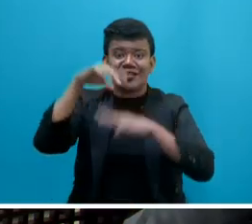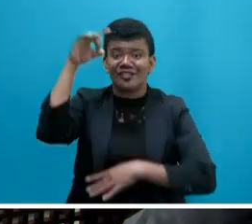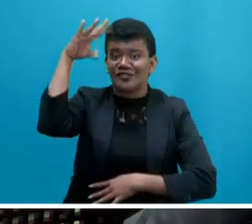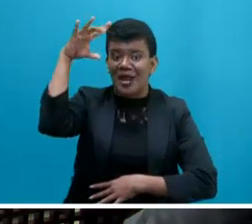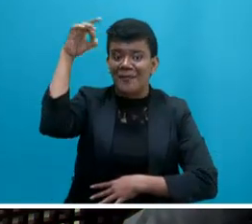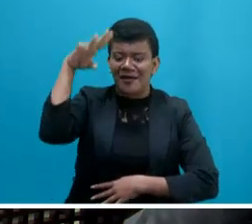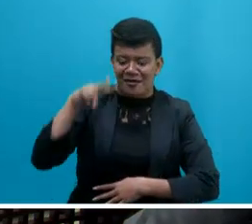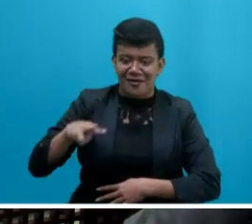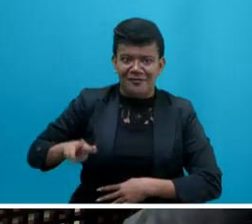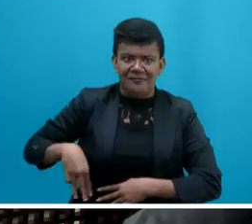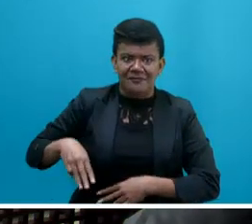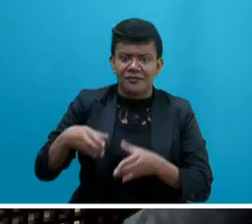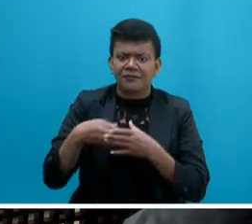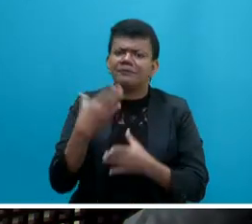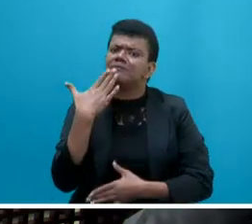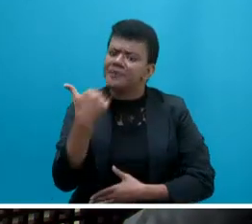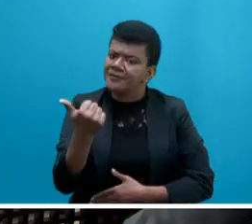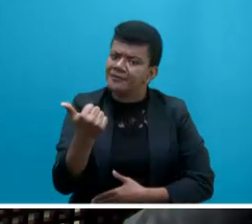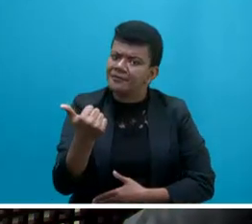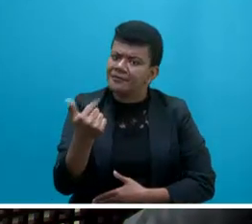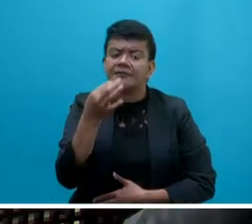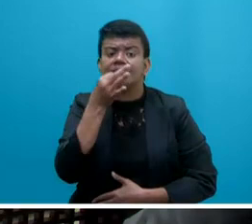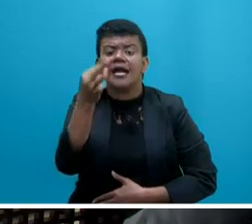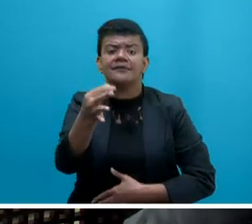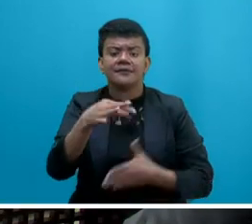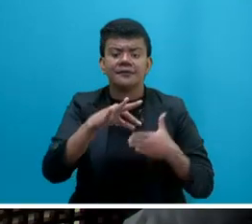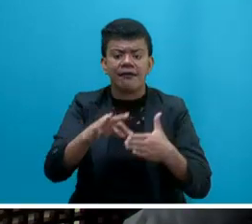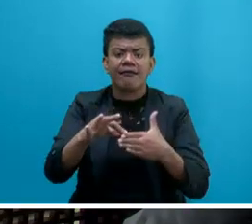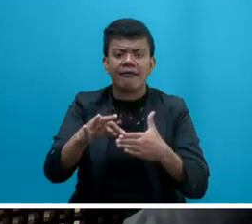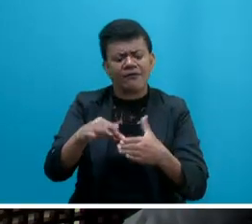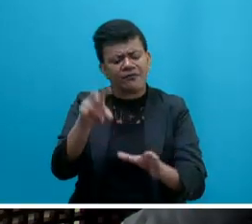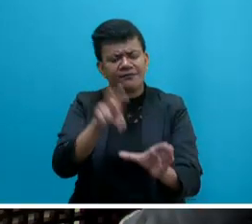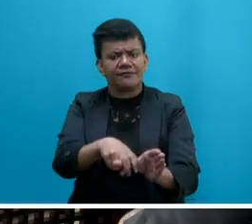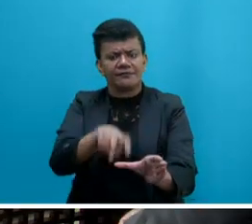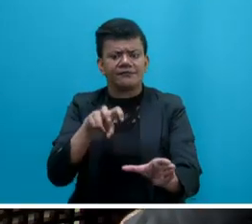well. Ask your leader to step down.